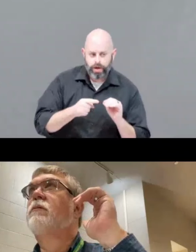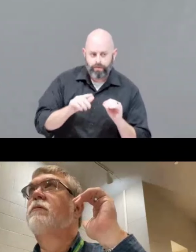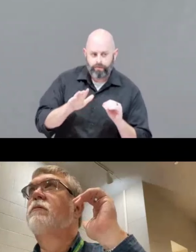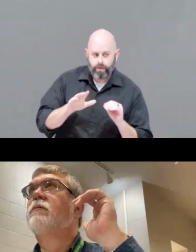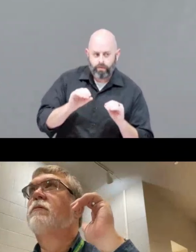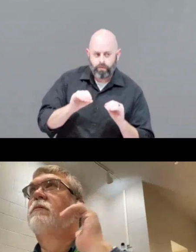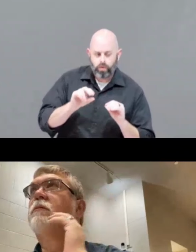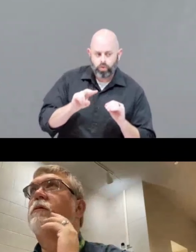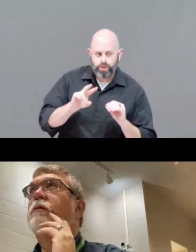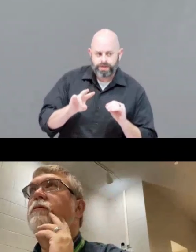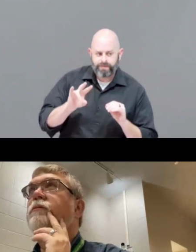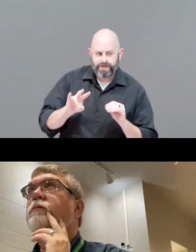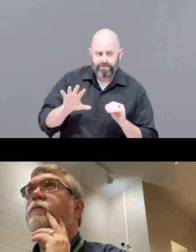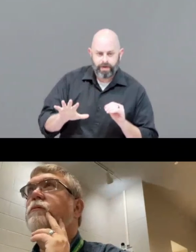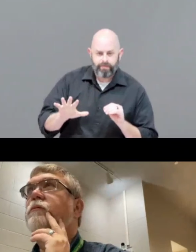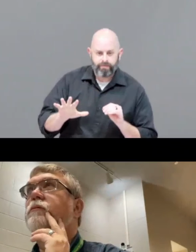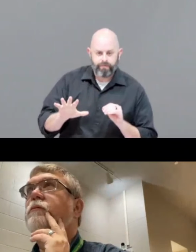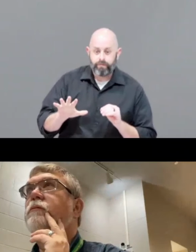5027, 7275.